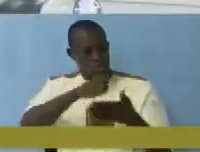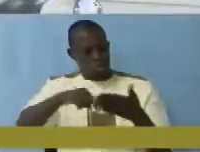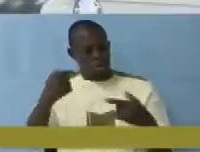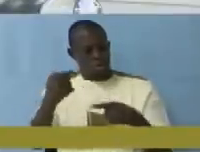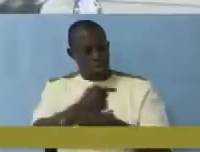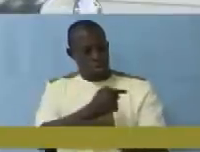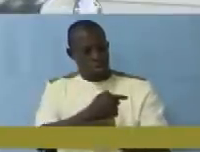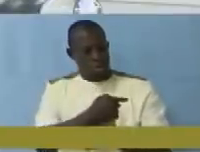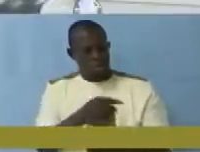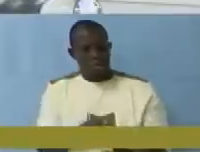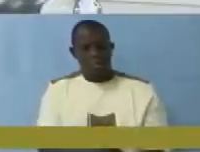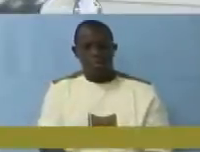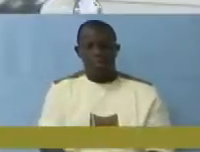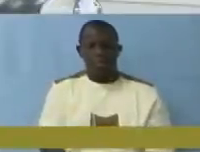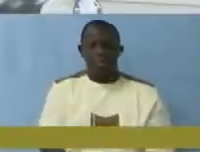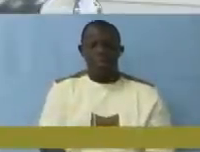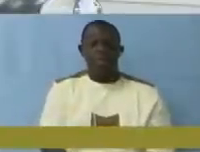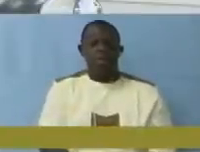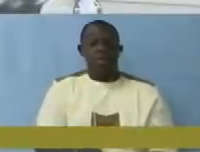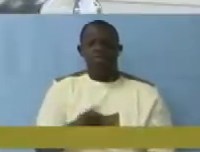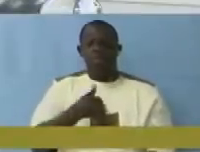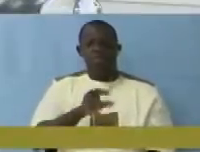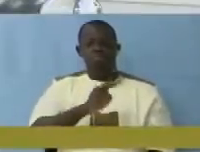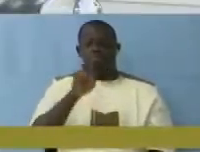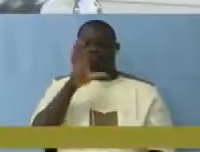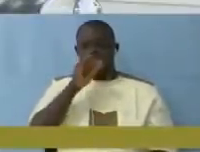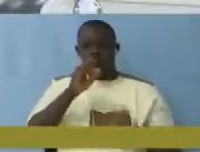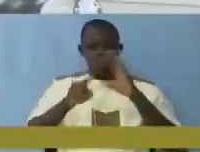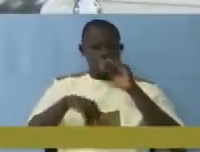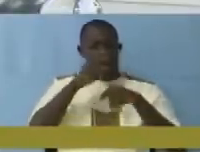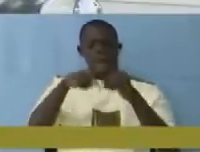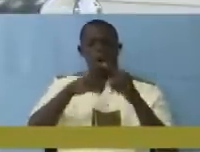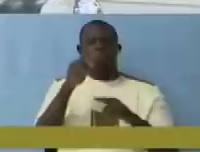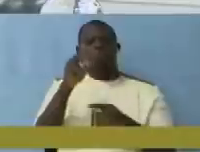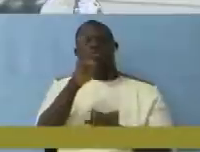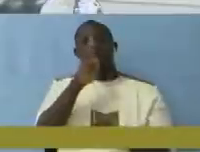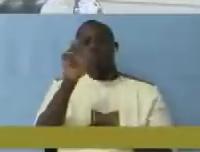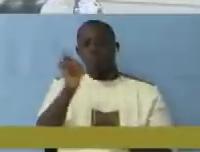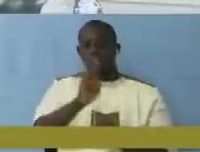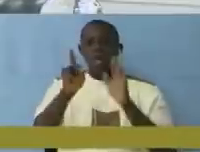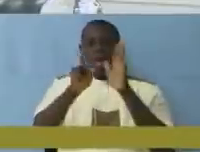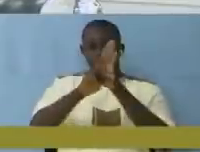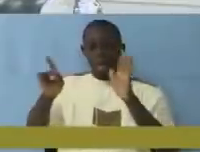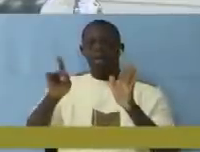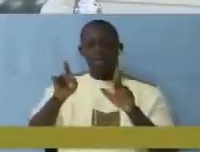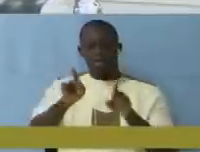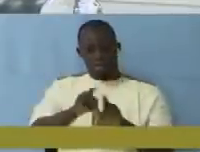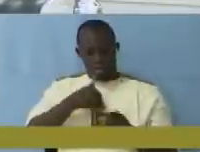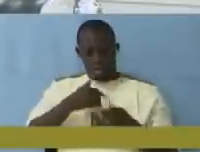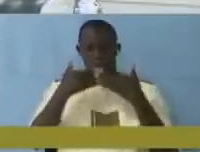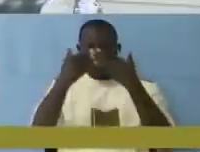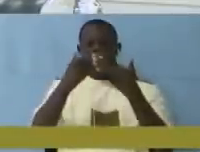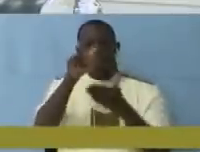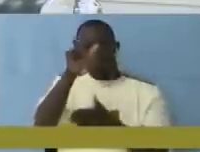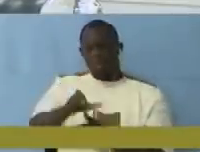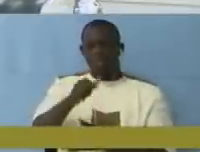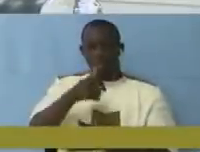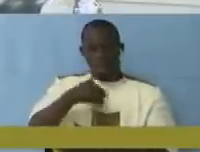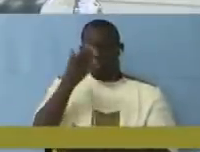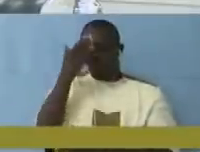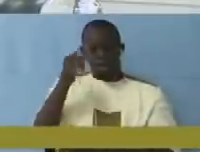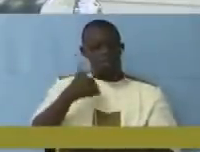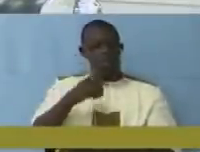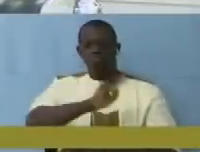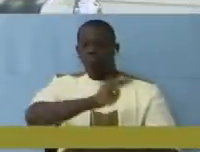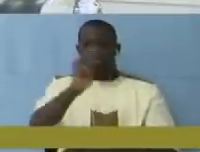Type of person. I am not talking about who is what type. I know. I am not asking you that.